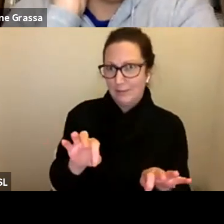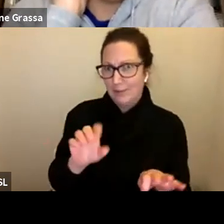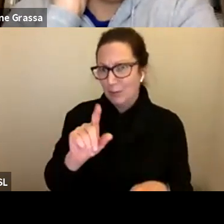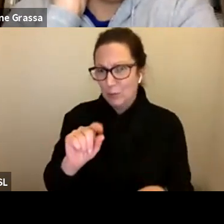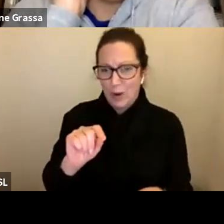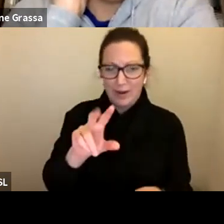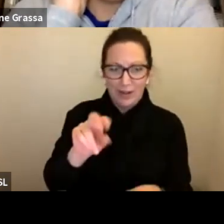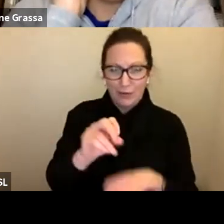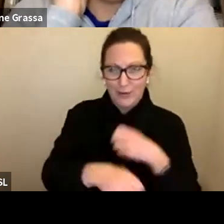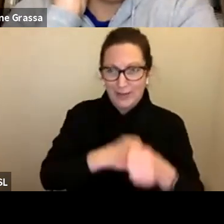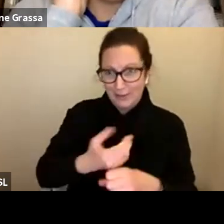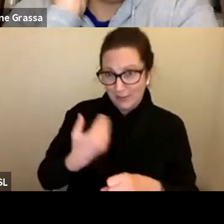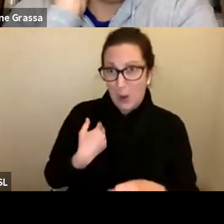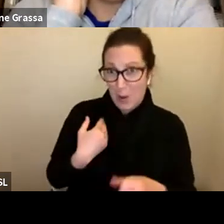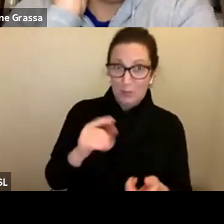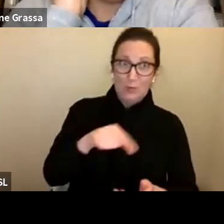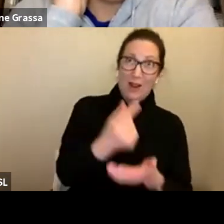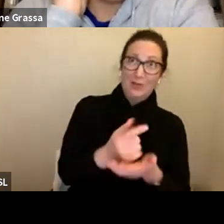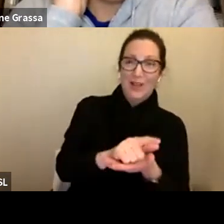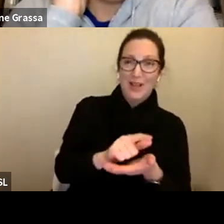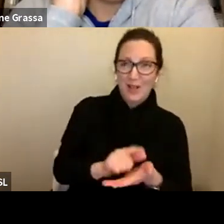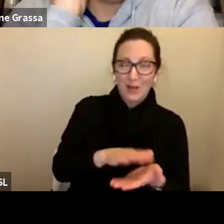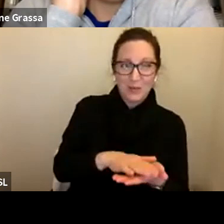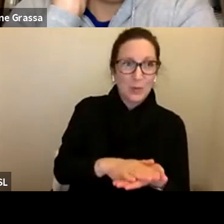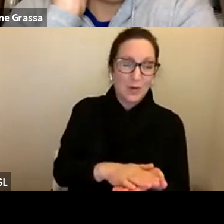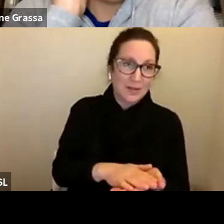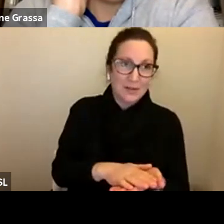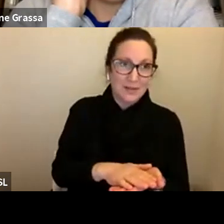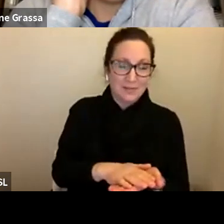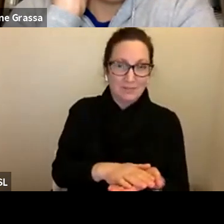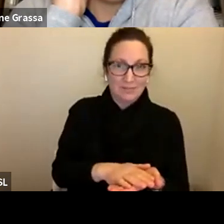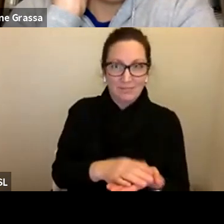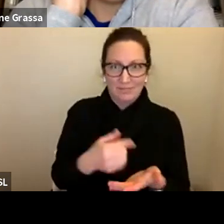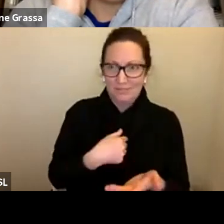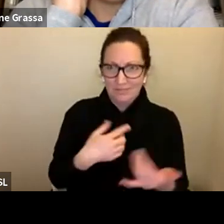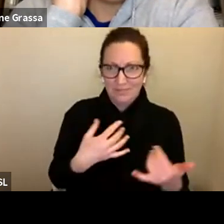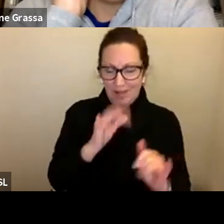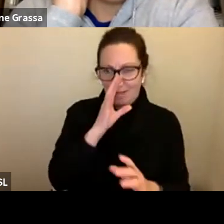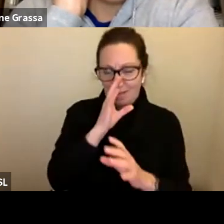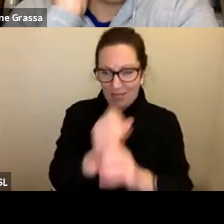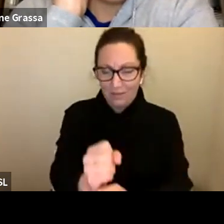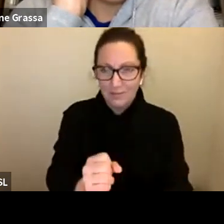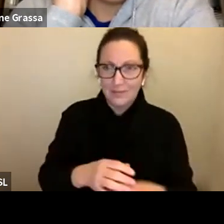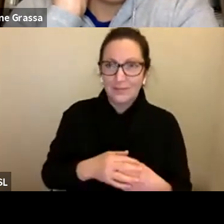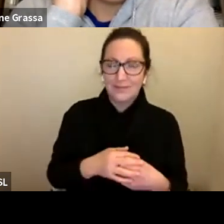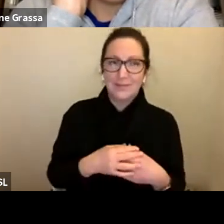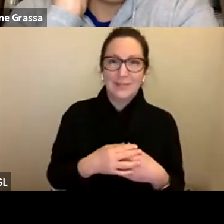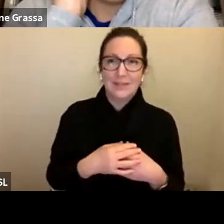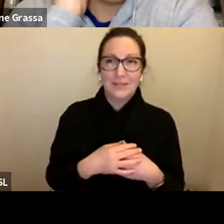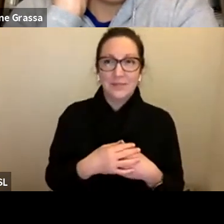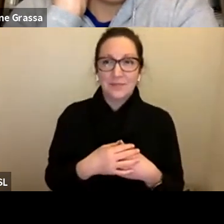your system. So I find it fascinating. But even as you were sharing this,